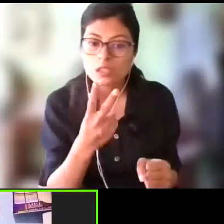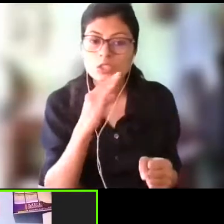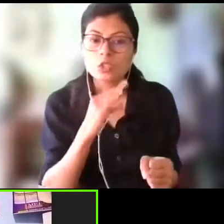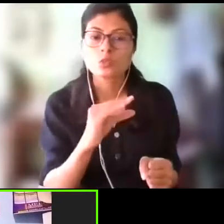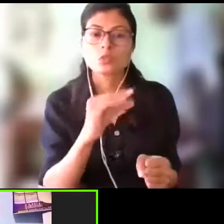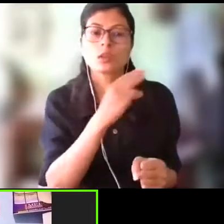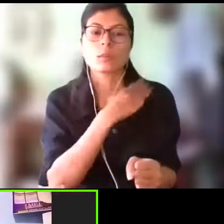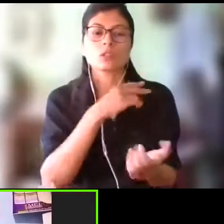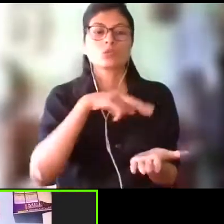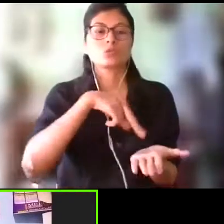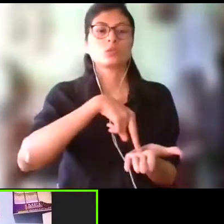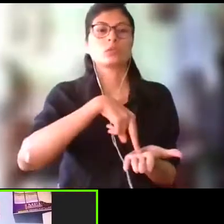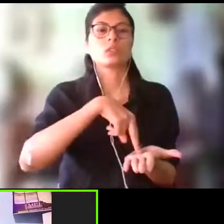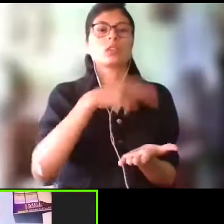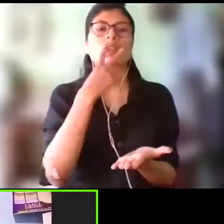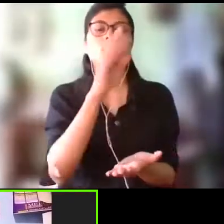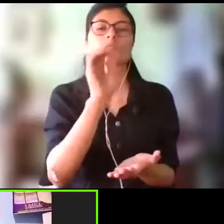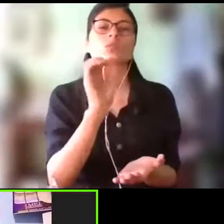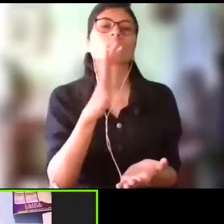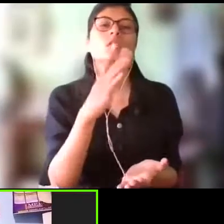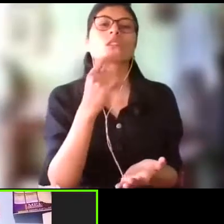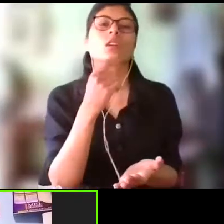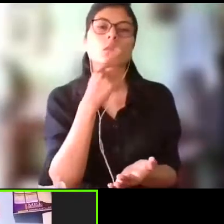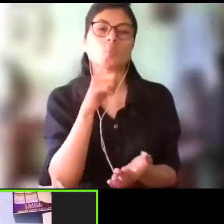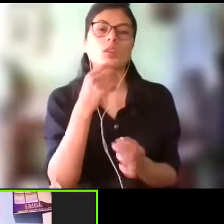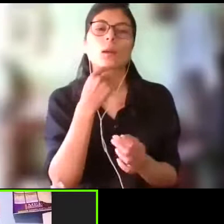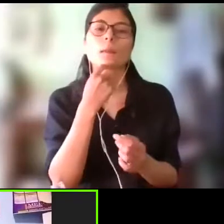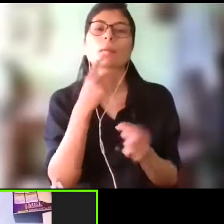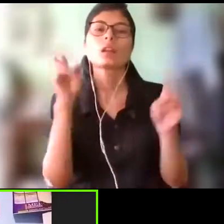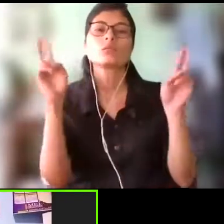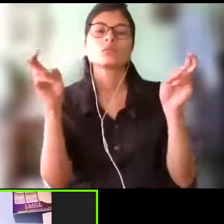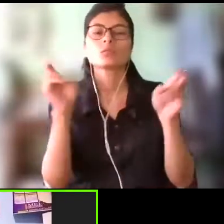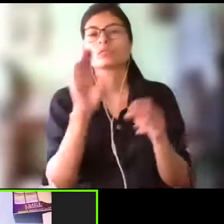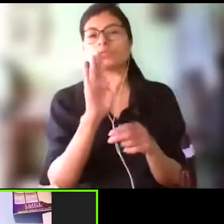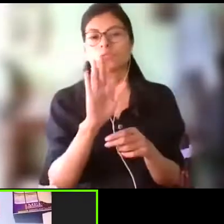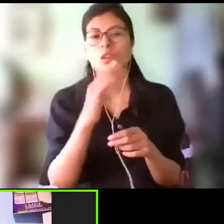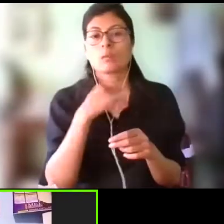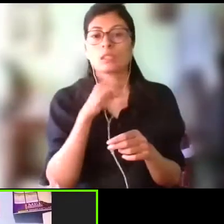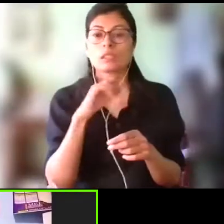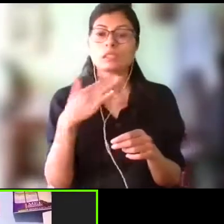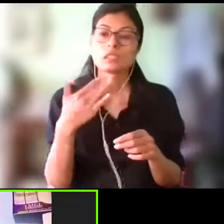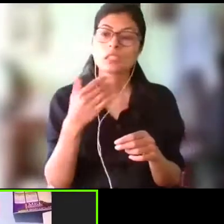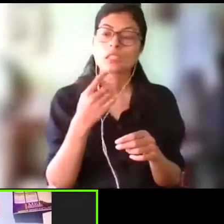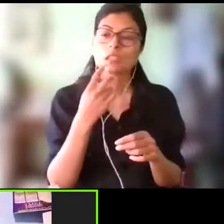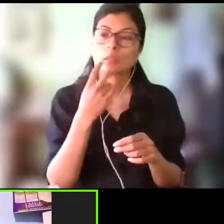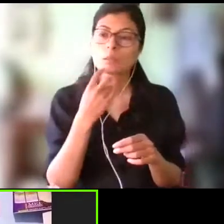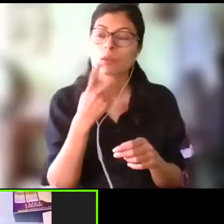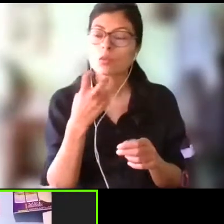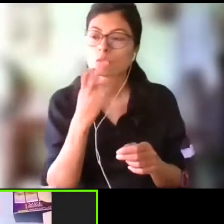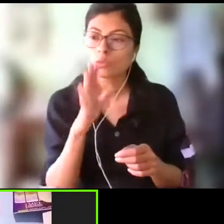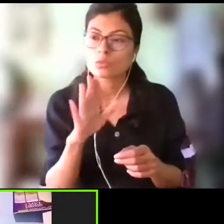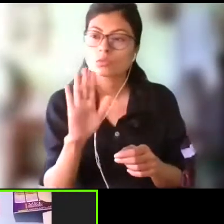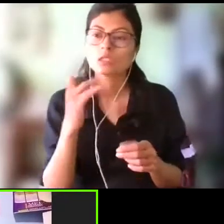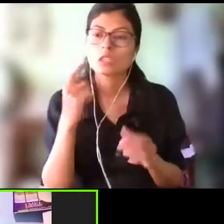what I've seen and what I'm trying to portray. And the women in this community,